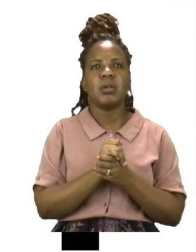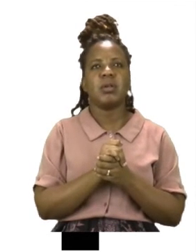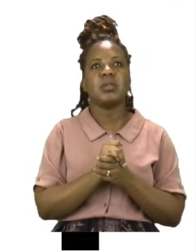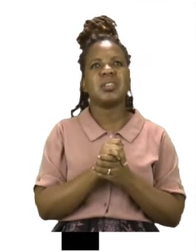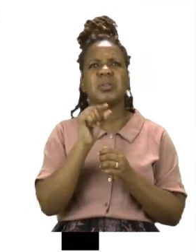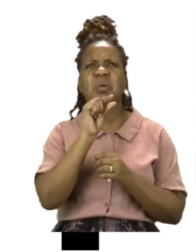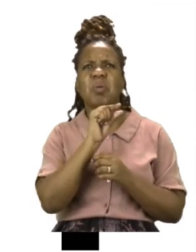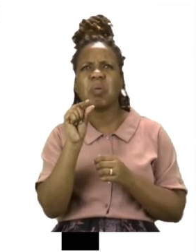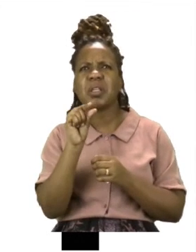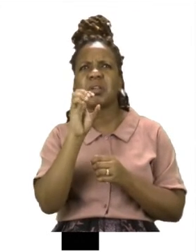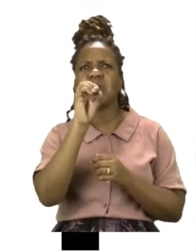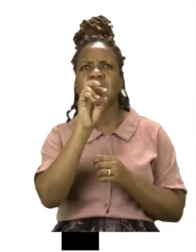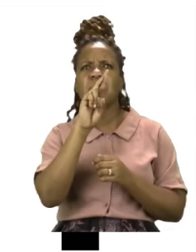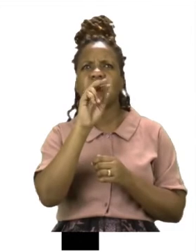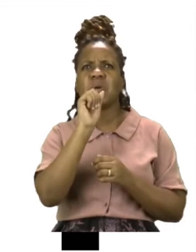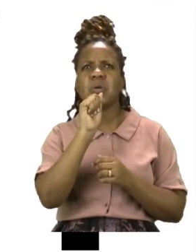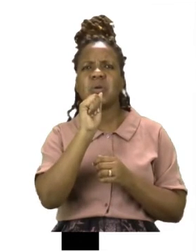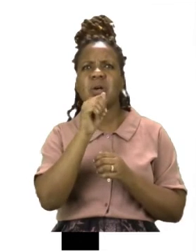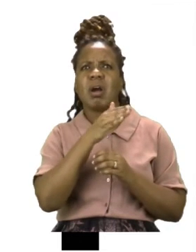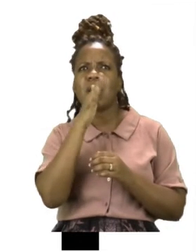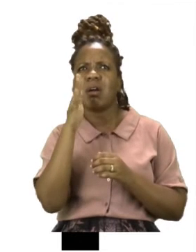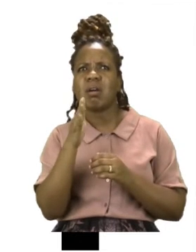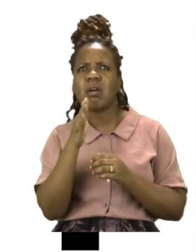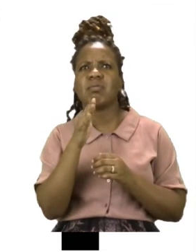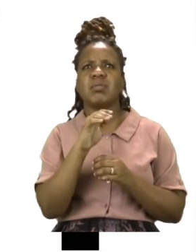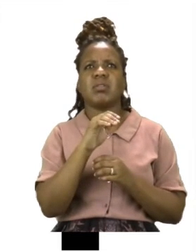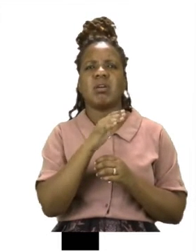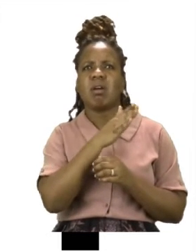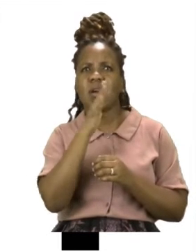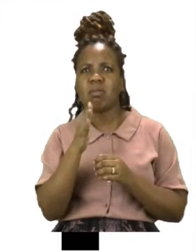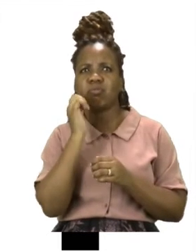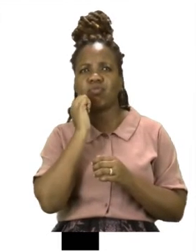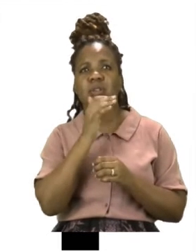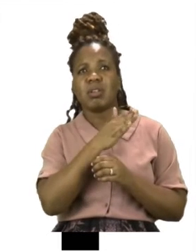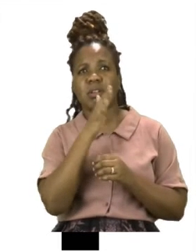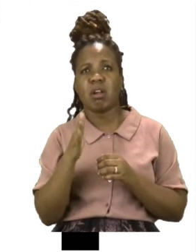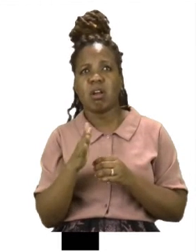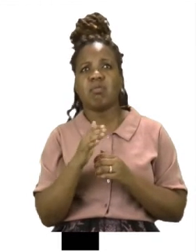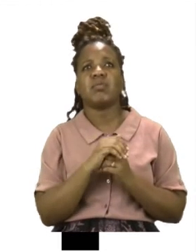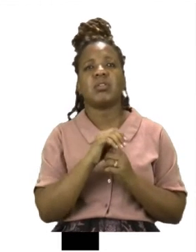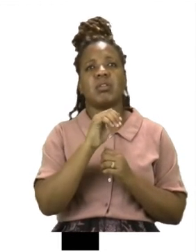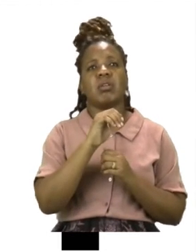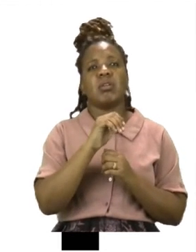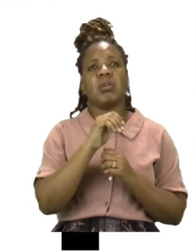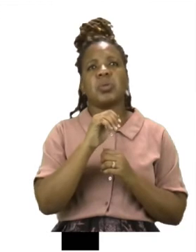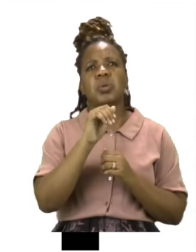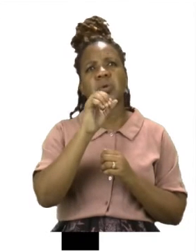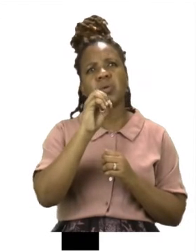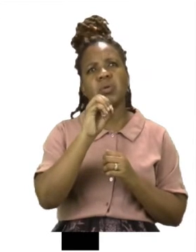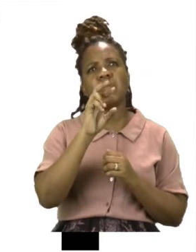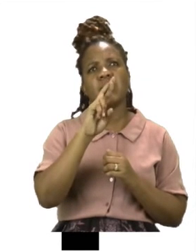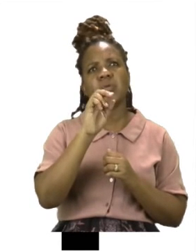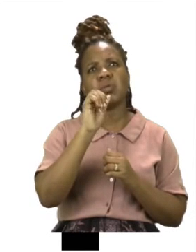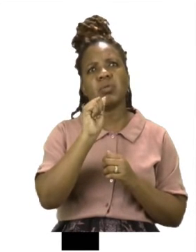articles. After the articles. The word after the articles is orange. So, do we